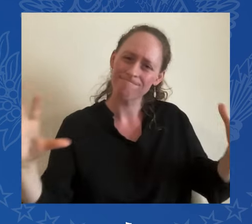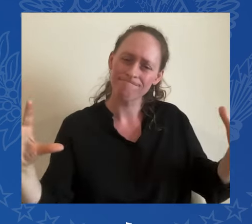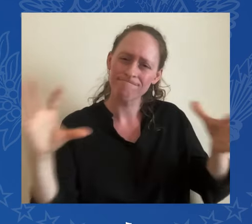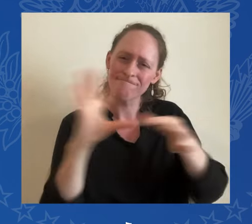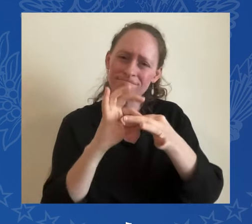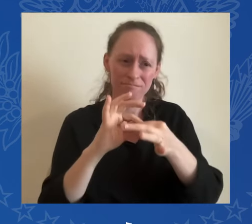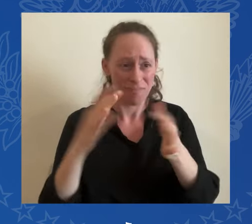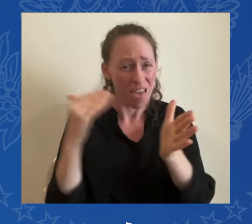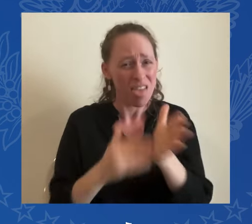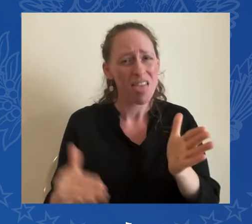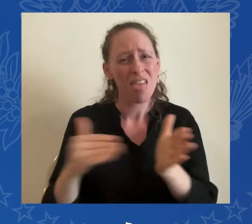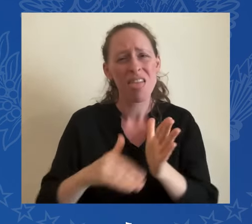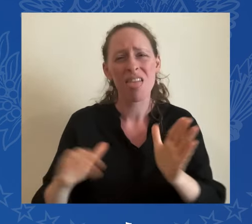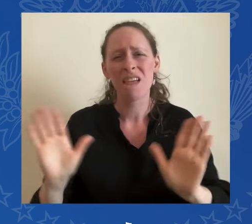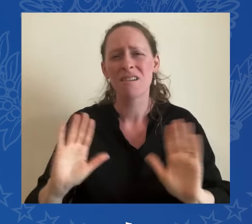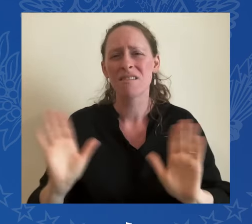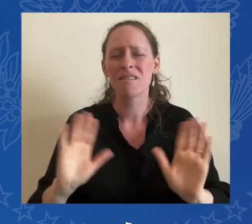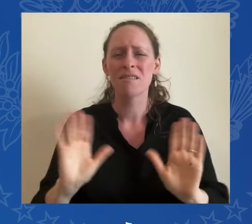My fellow Americans, you know, you